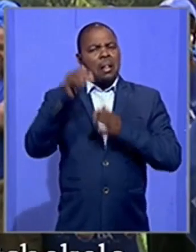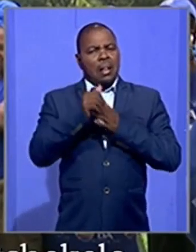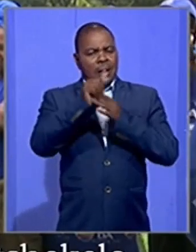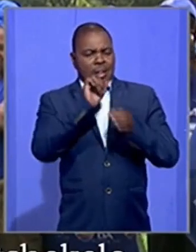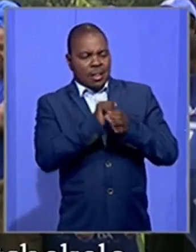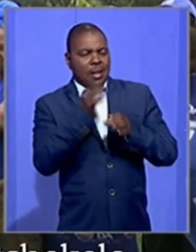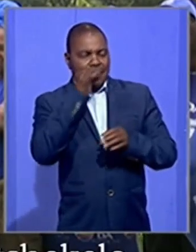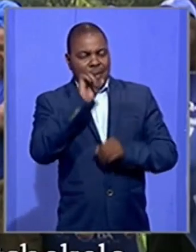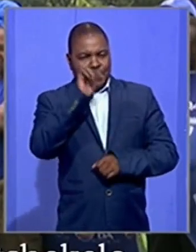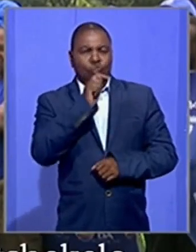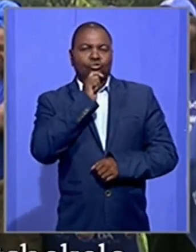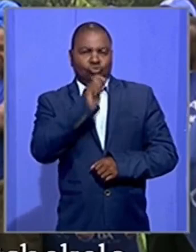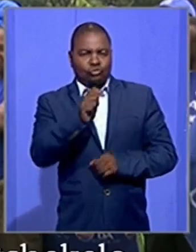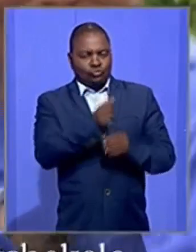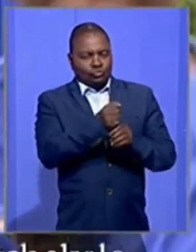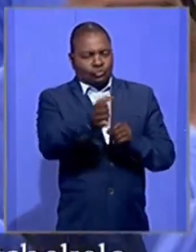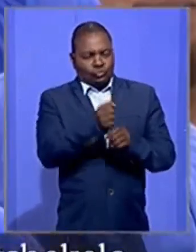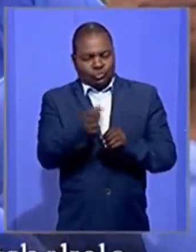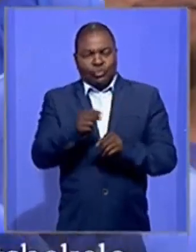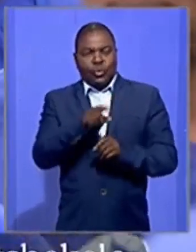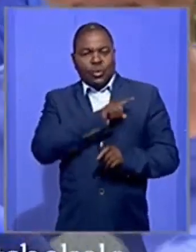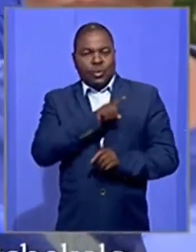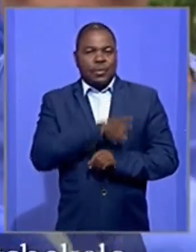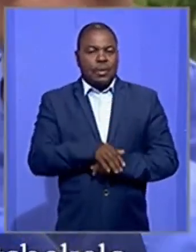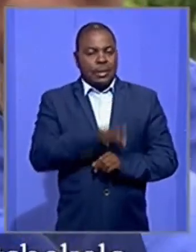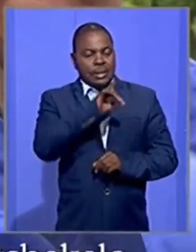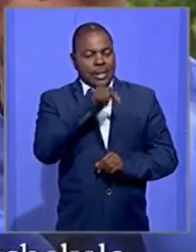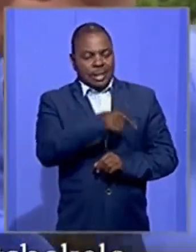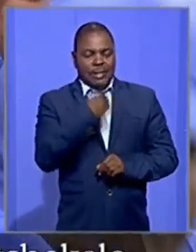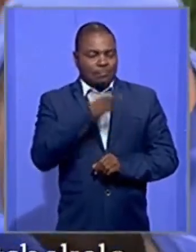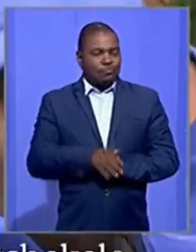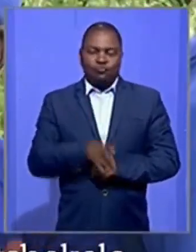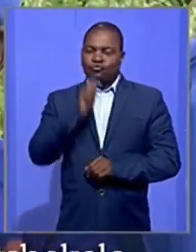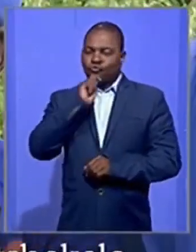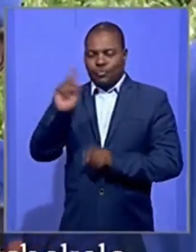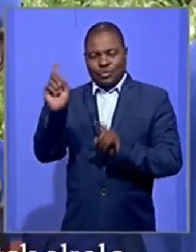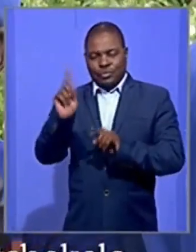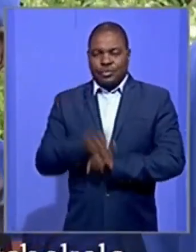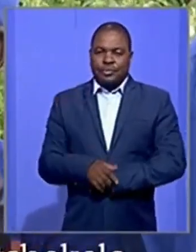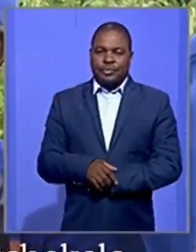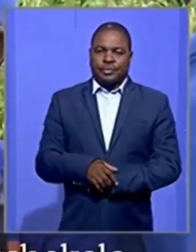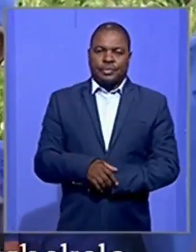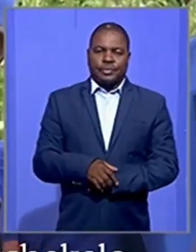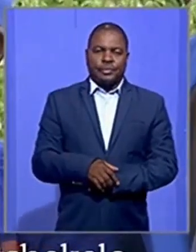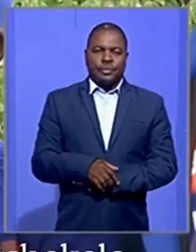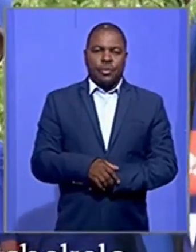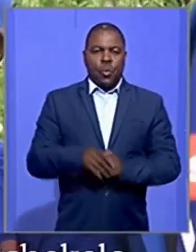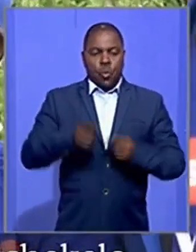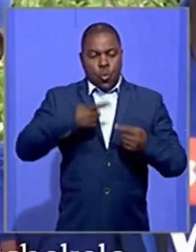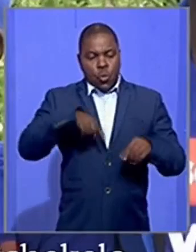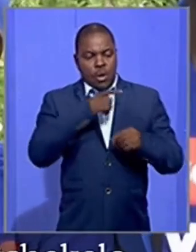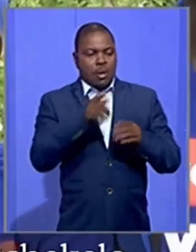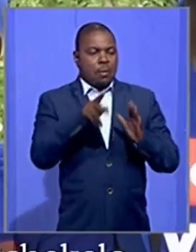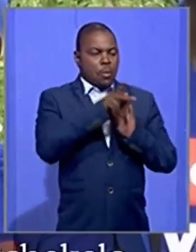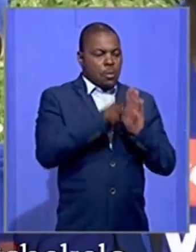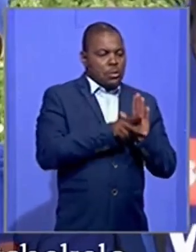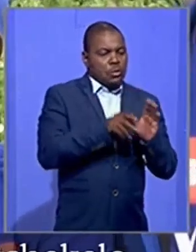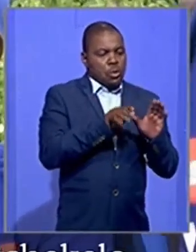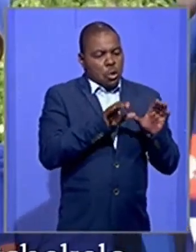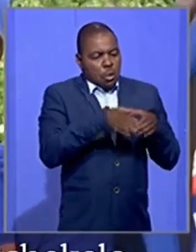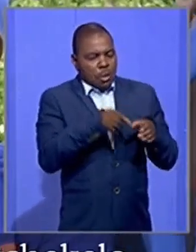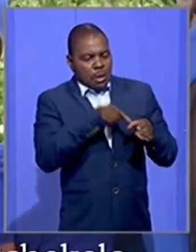le seno fela, ano ke magato ao DA e ganetsaneng le one. We do not have a cadre deployment committee. We do not have